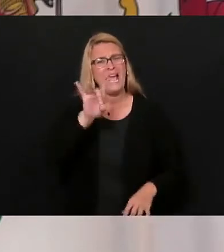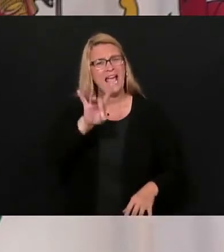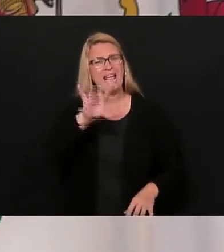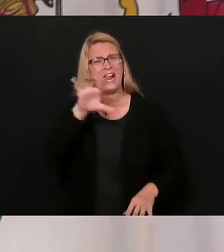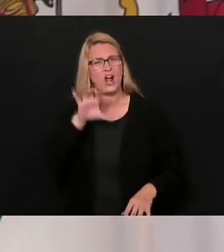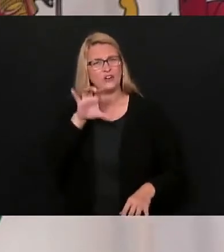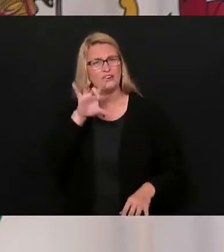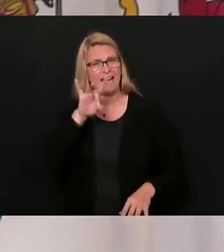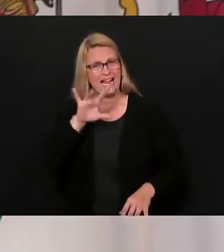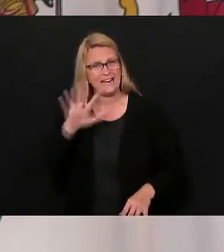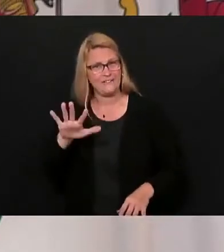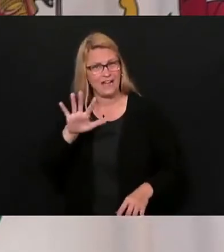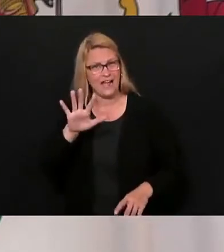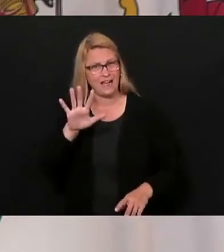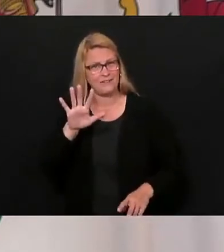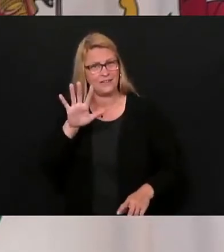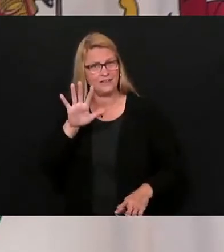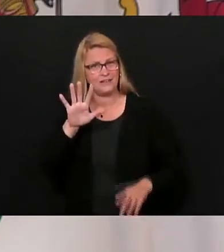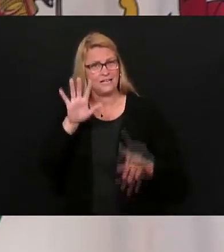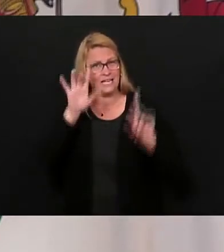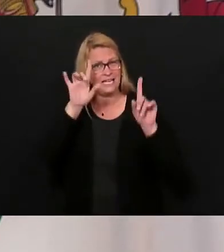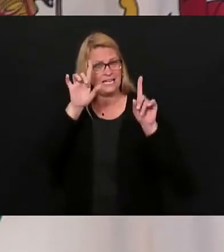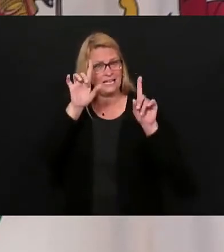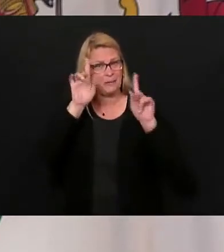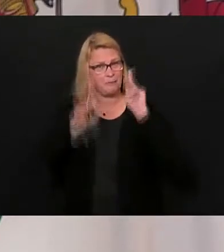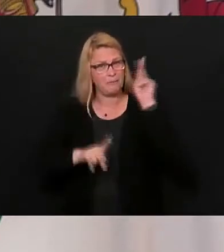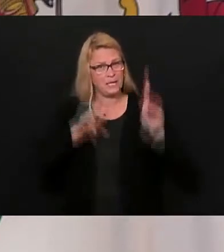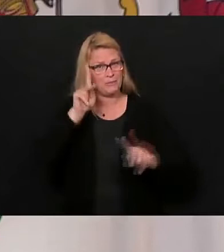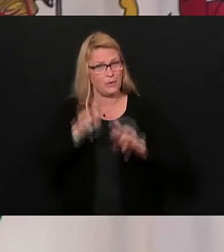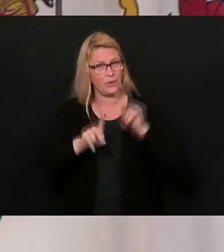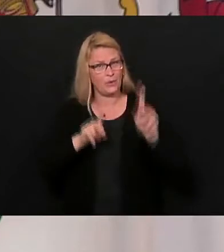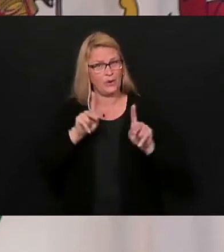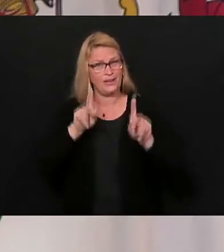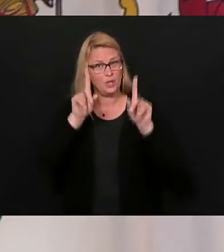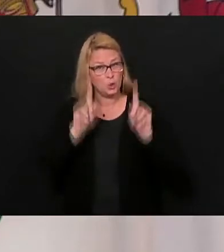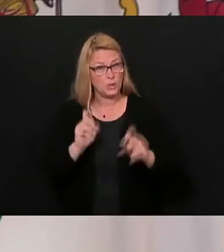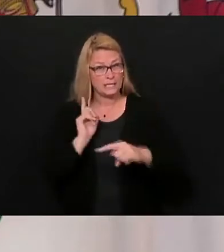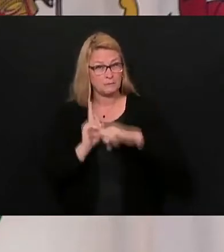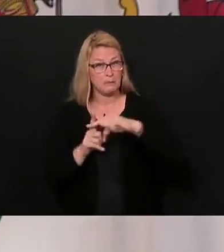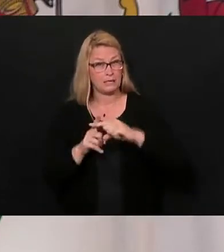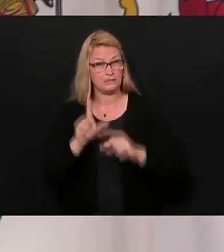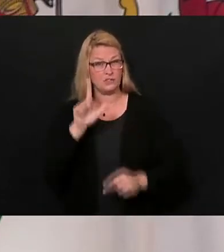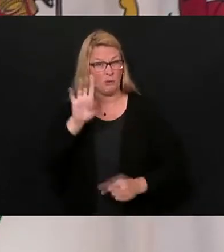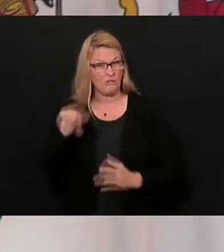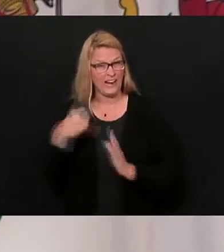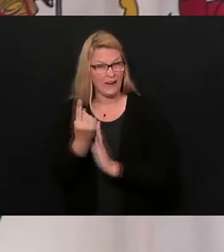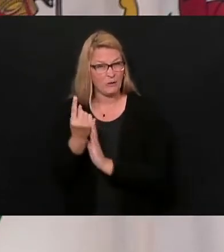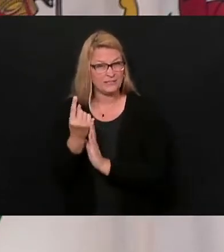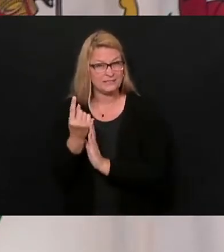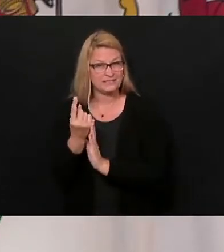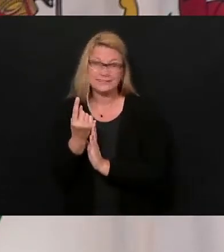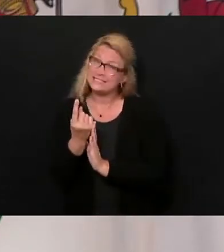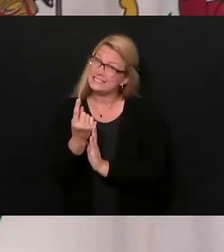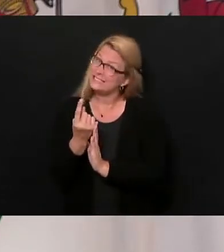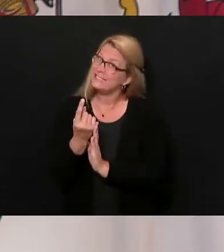885, I think is what I said, tested positive in the last 24 hours. Let me